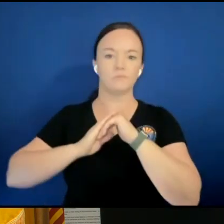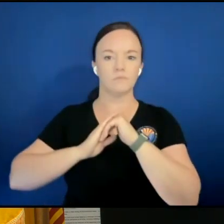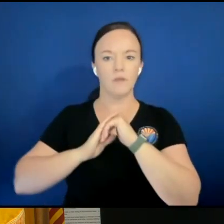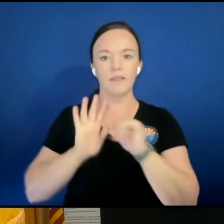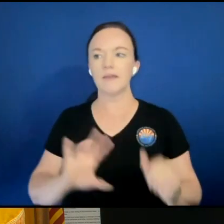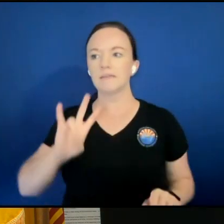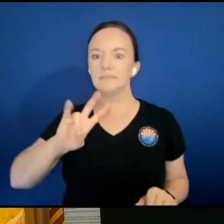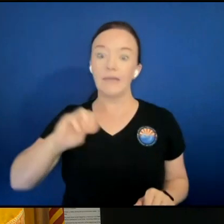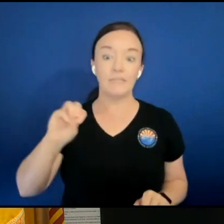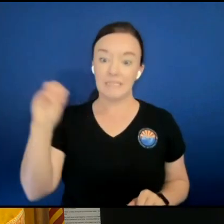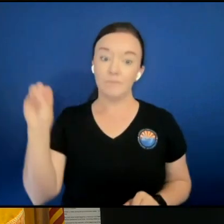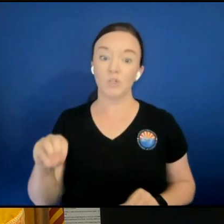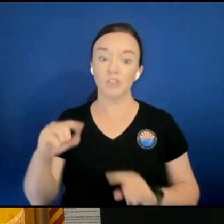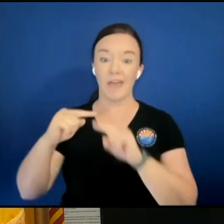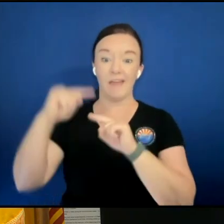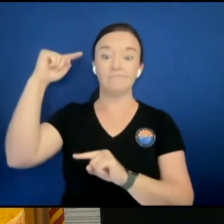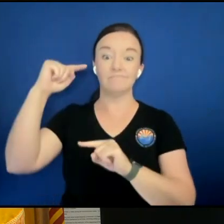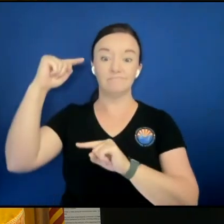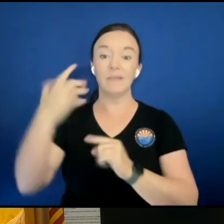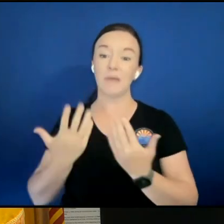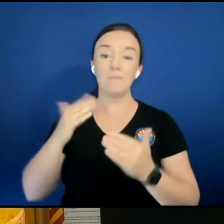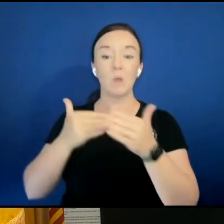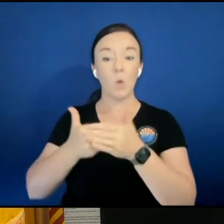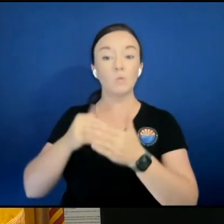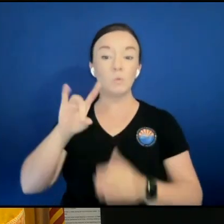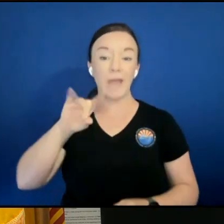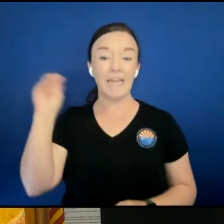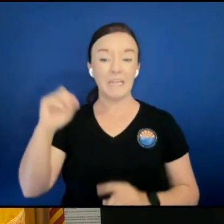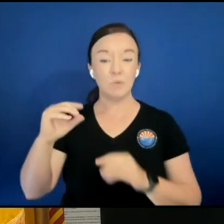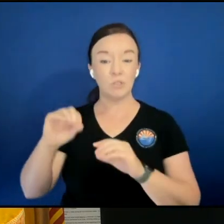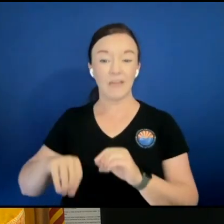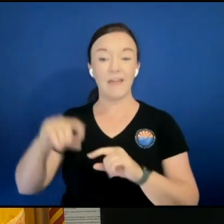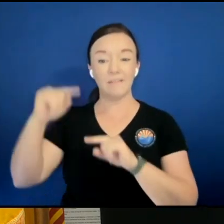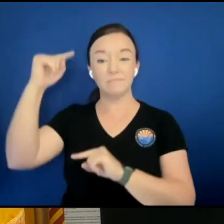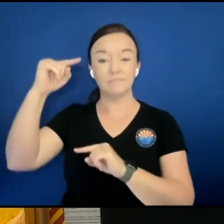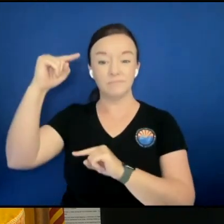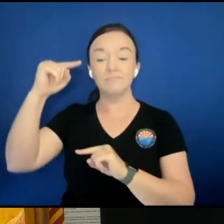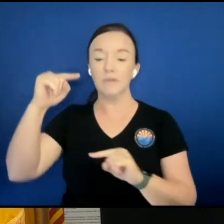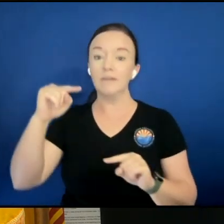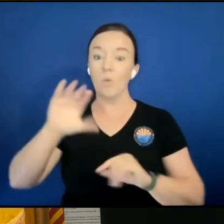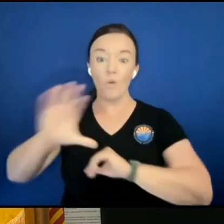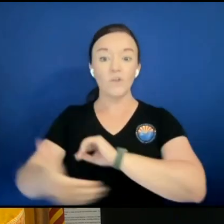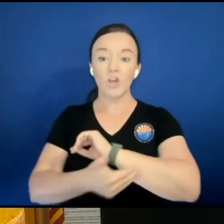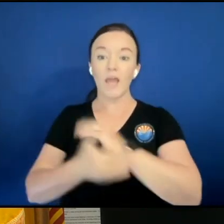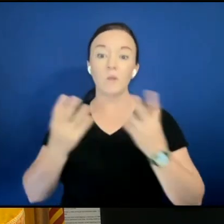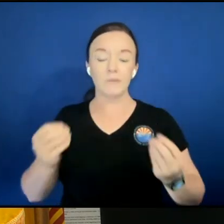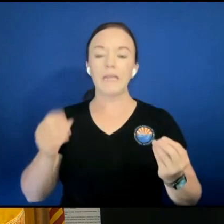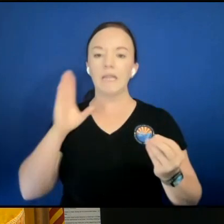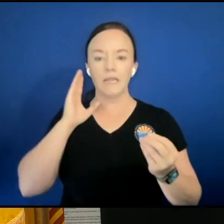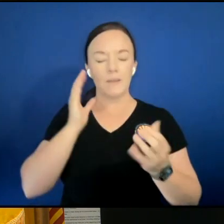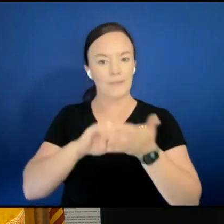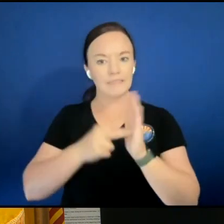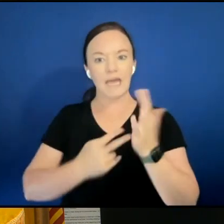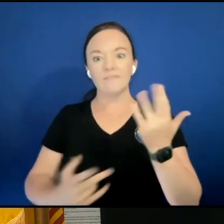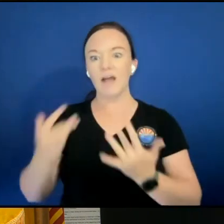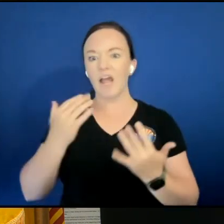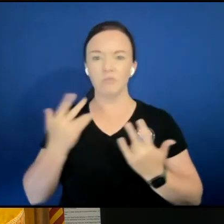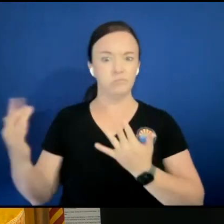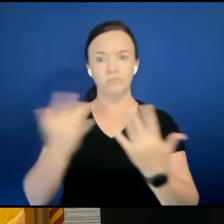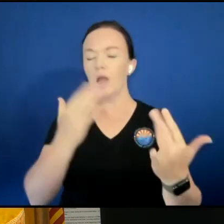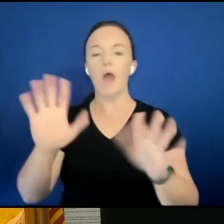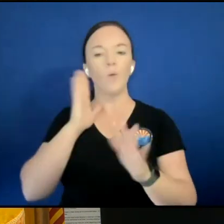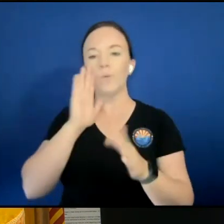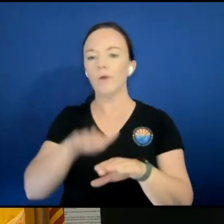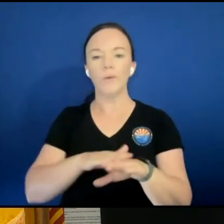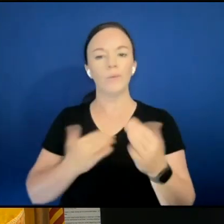70% here, maybe pushing 80 here, and that's going to really slow down fire activity. And you'll see